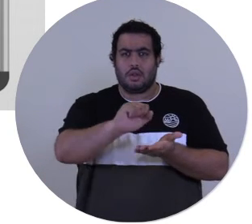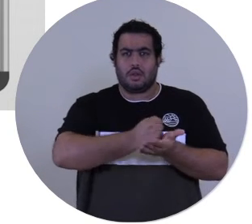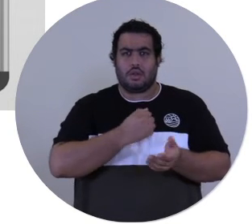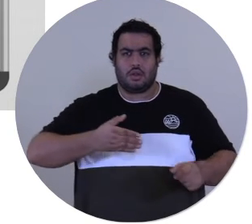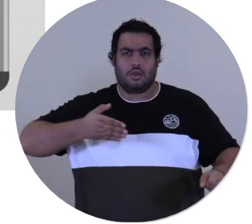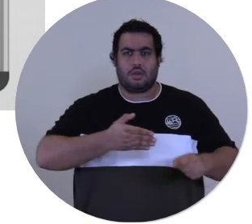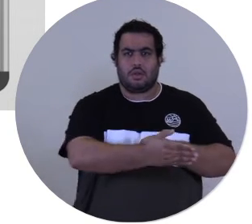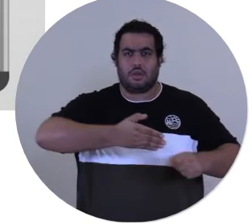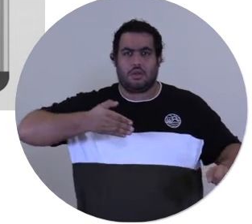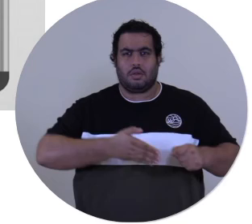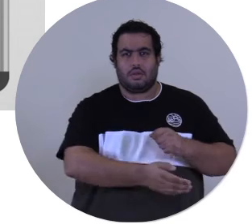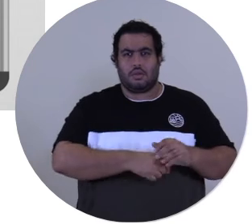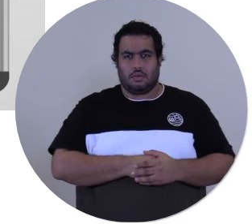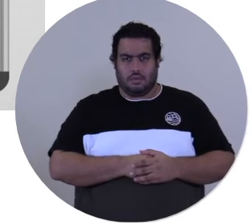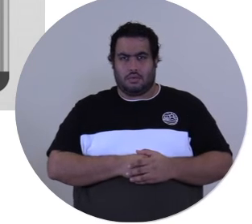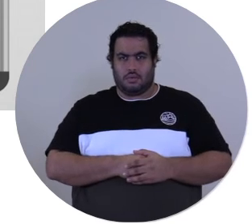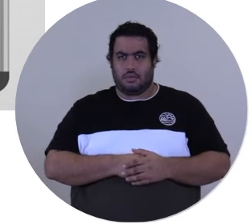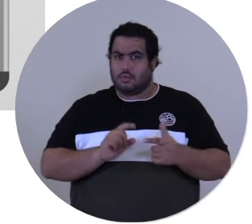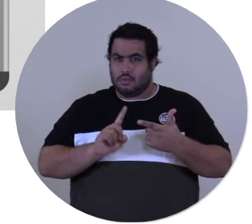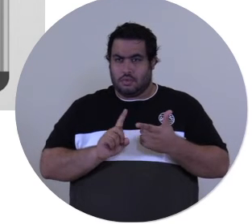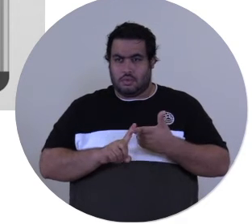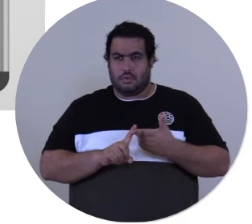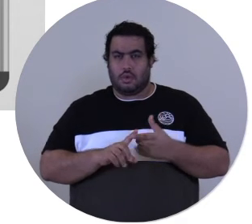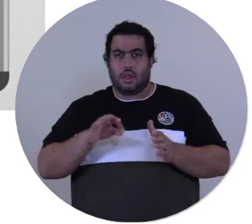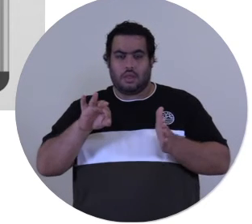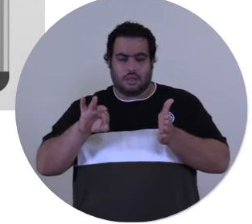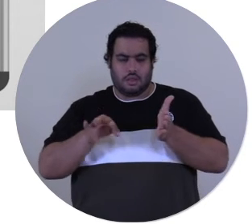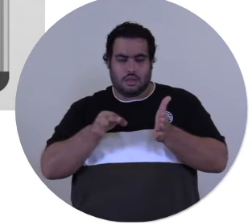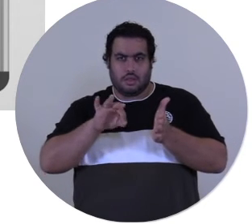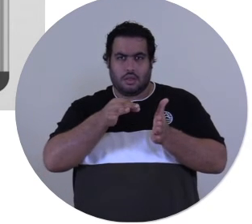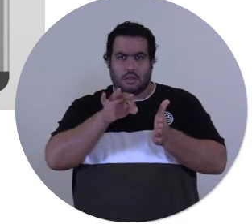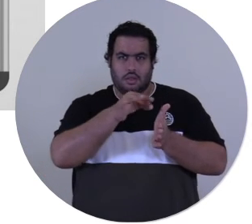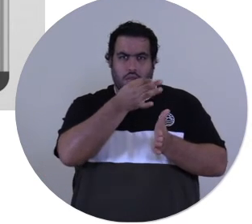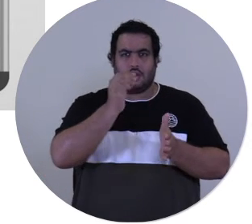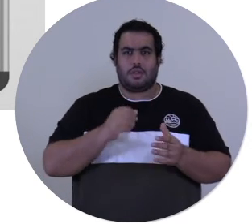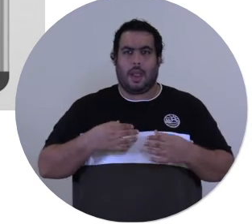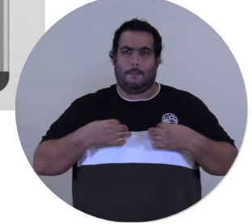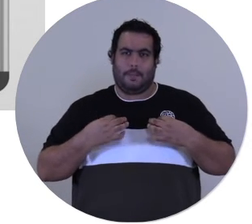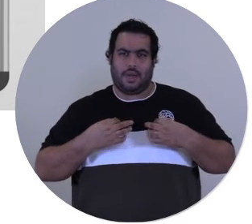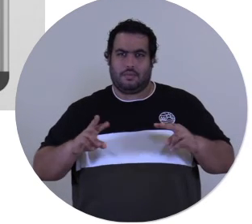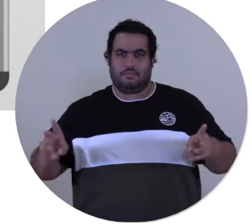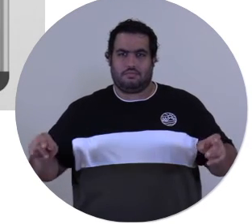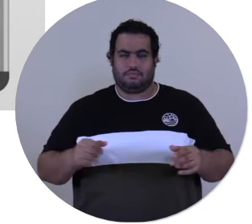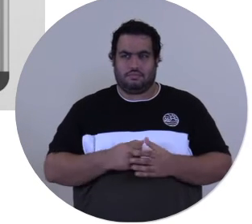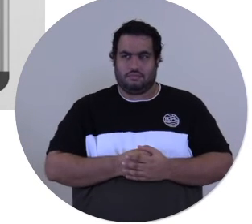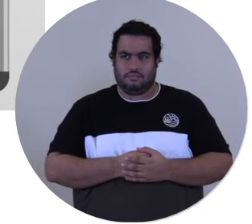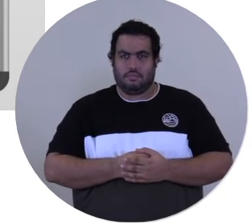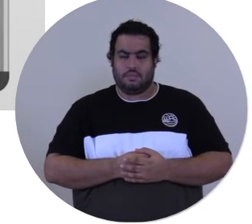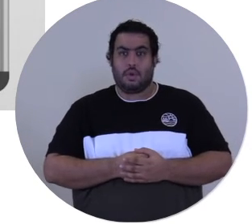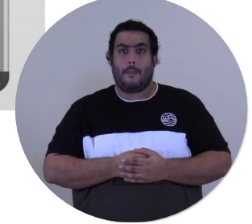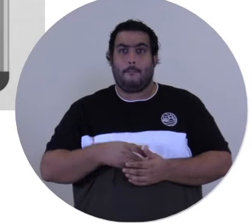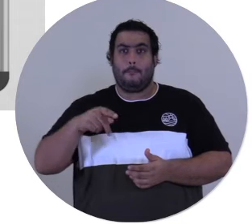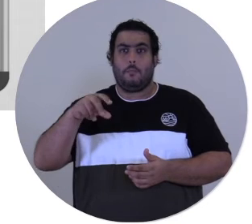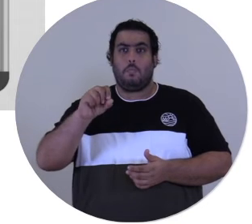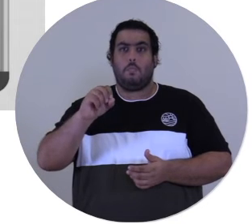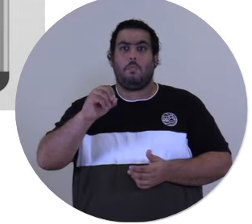carpentry. People used to enjoy knitting, embroidery, and pottery. Now,